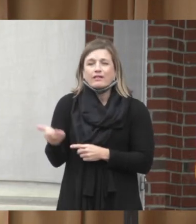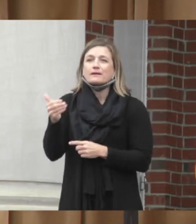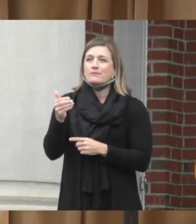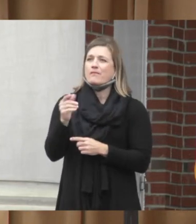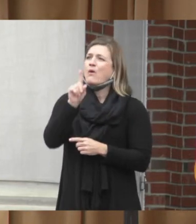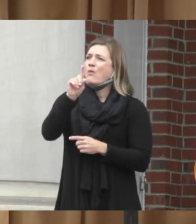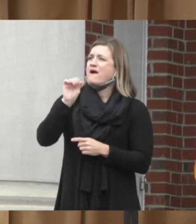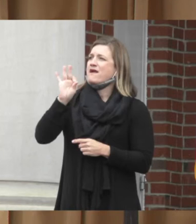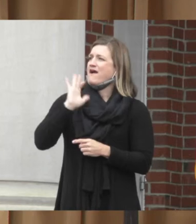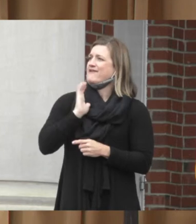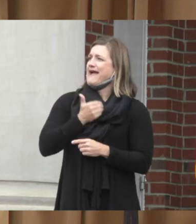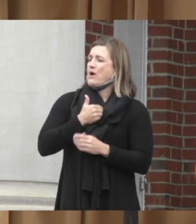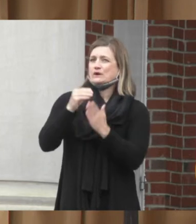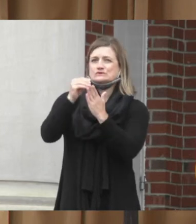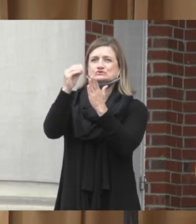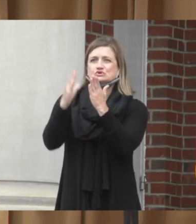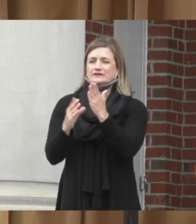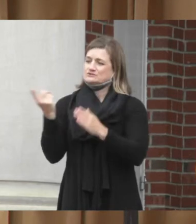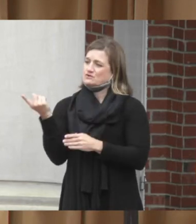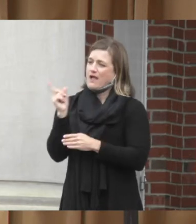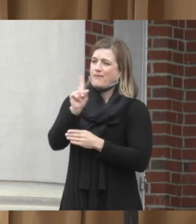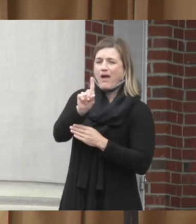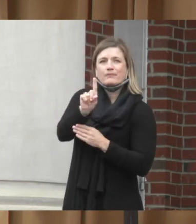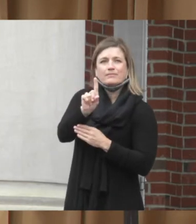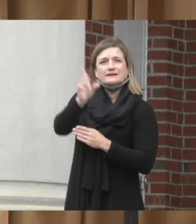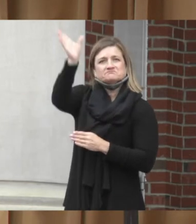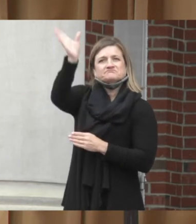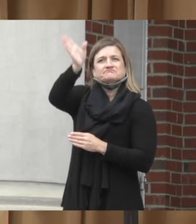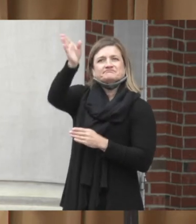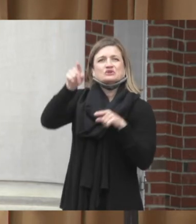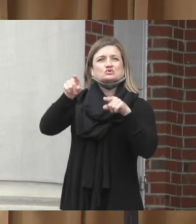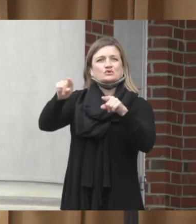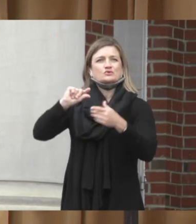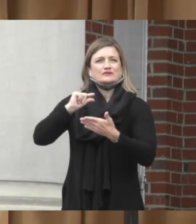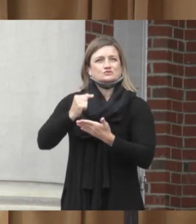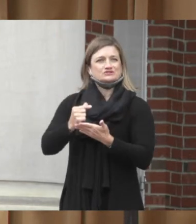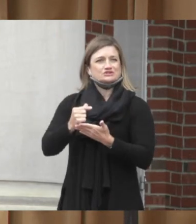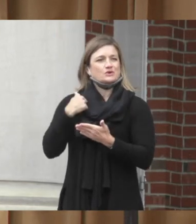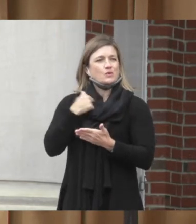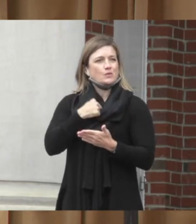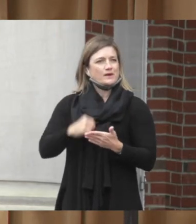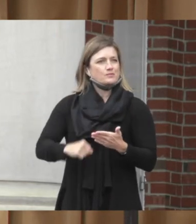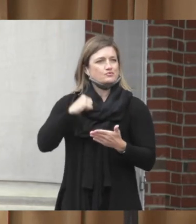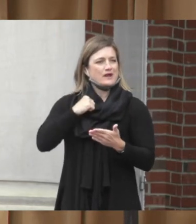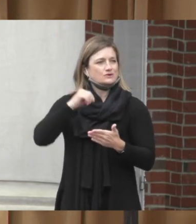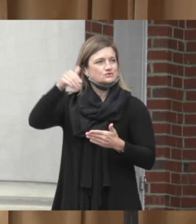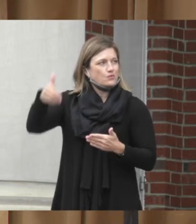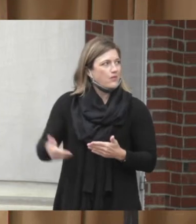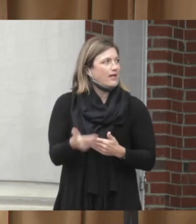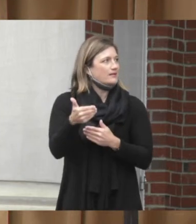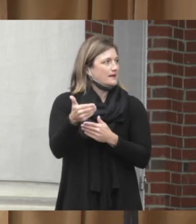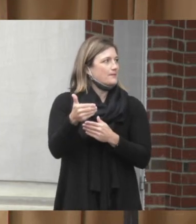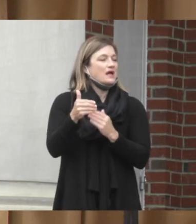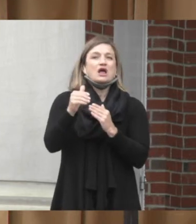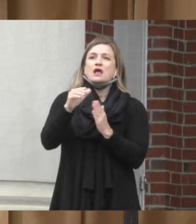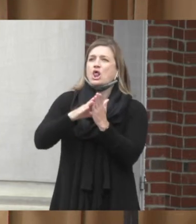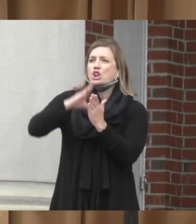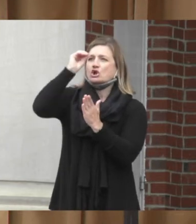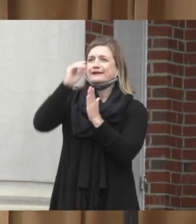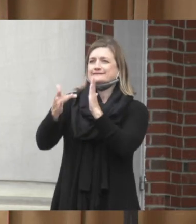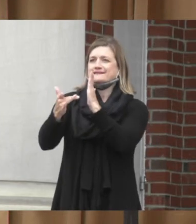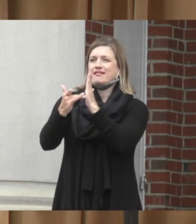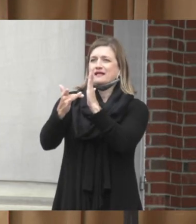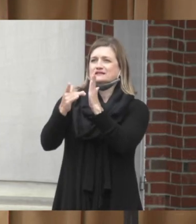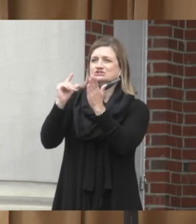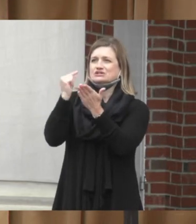to be the graduate or commencement speaker. This year, we are proud to welcome a graduate of our welding technology program.